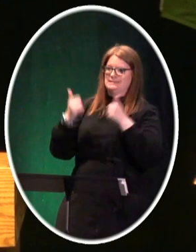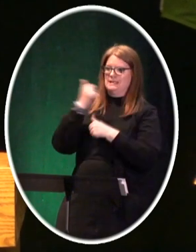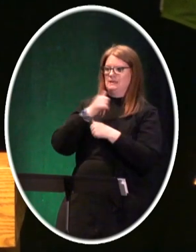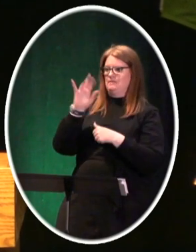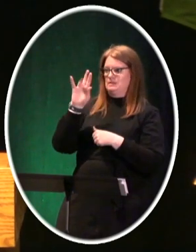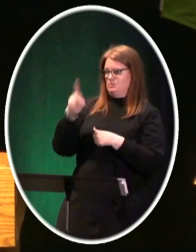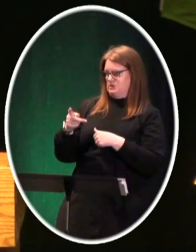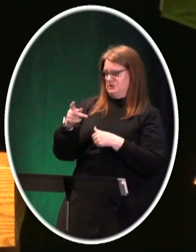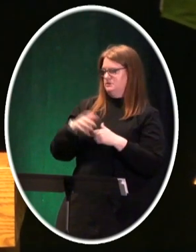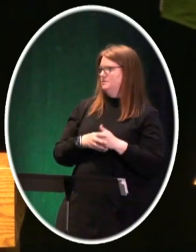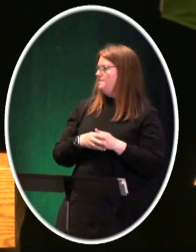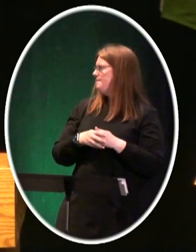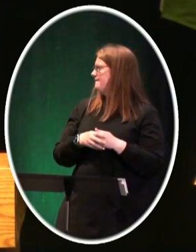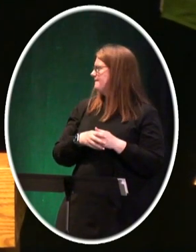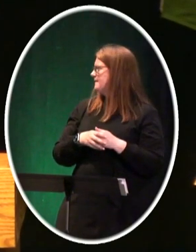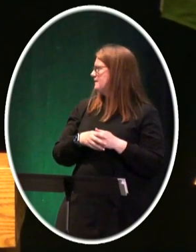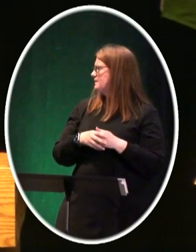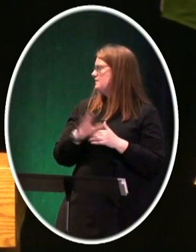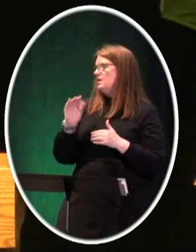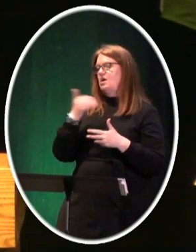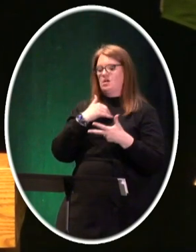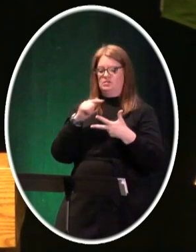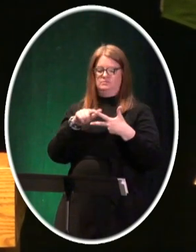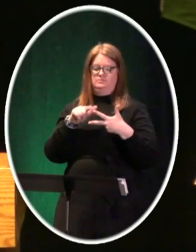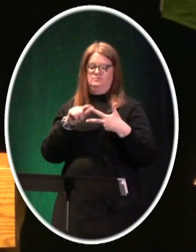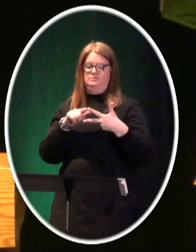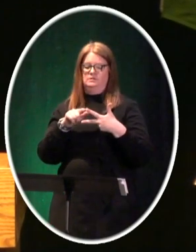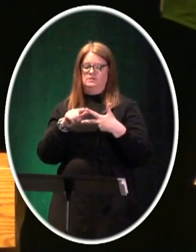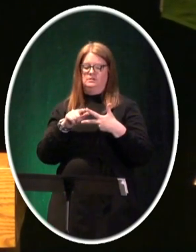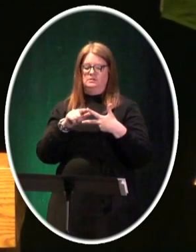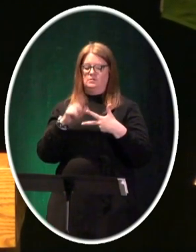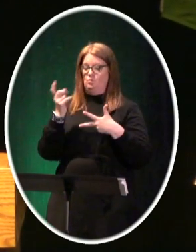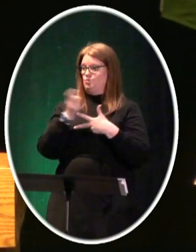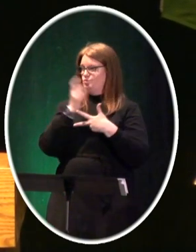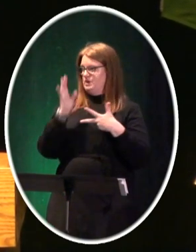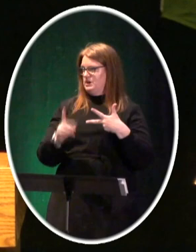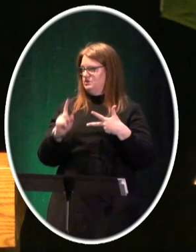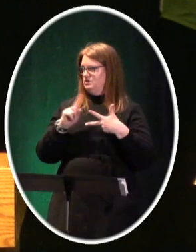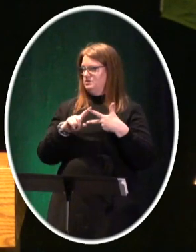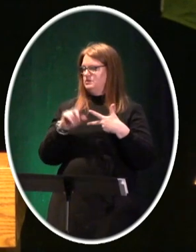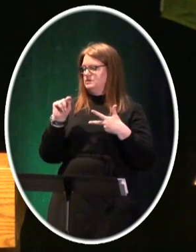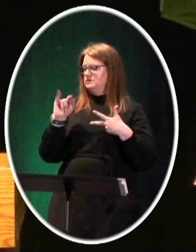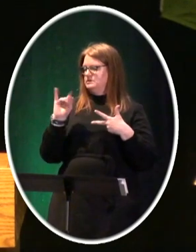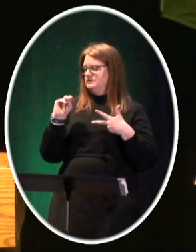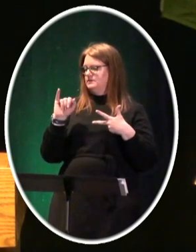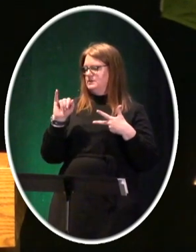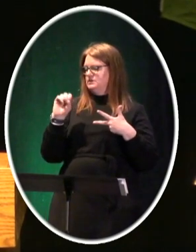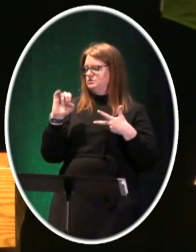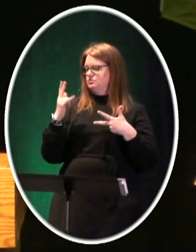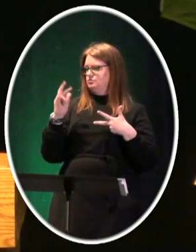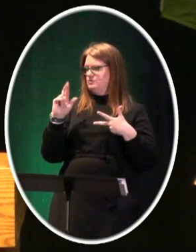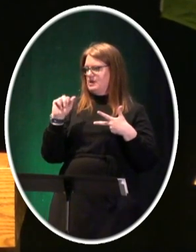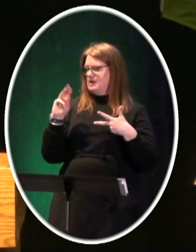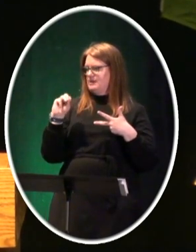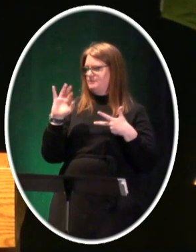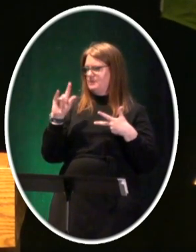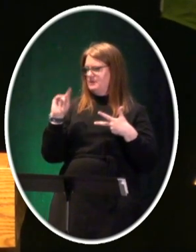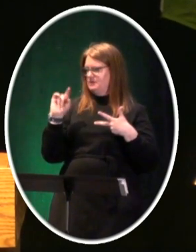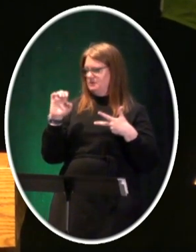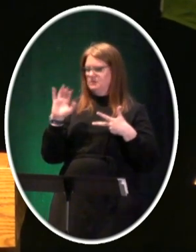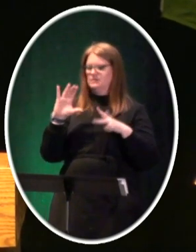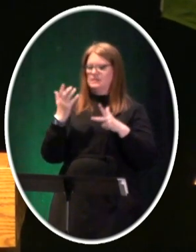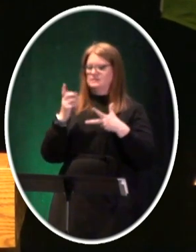vice president. Our Rising Star recipient this year is Stephanie Schramm Little, class of